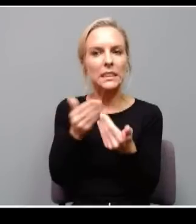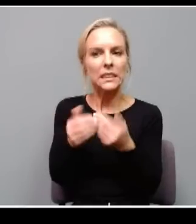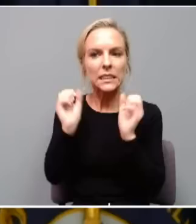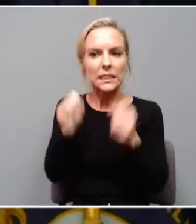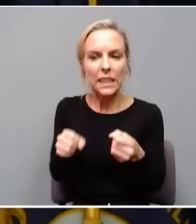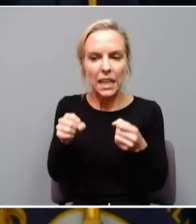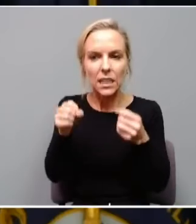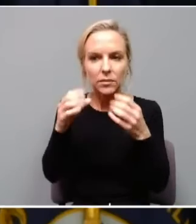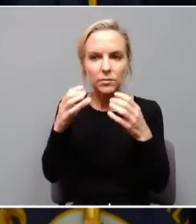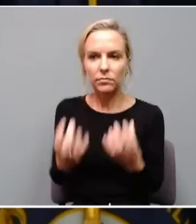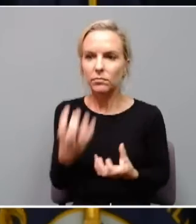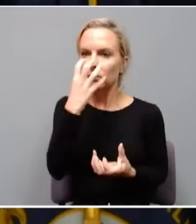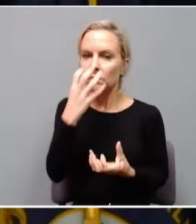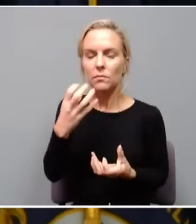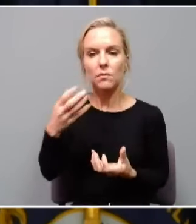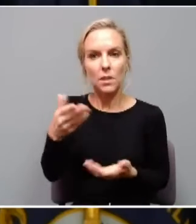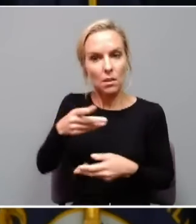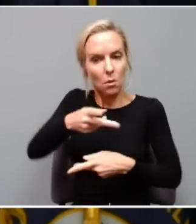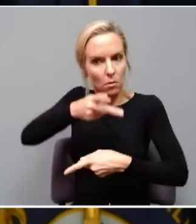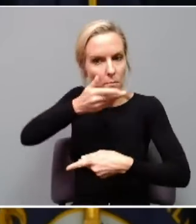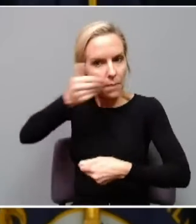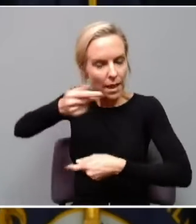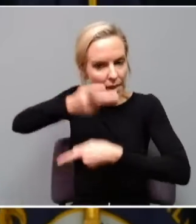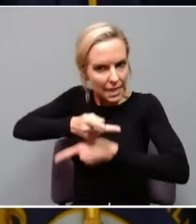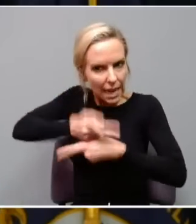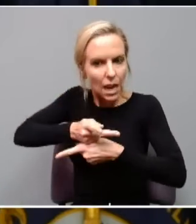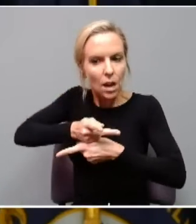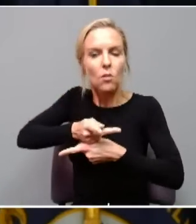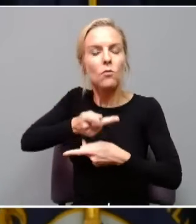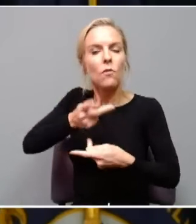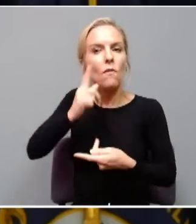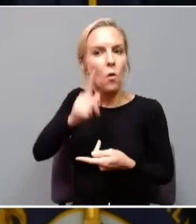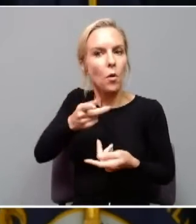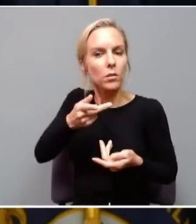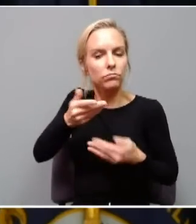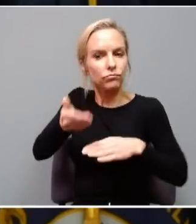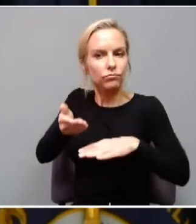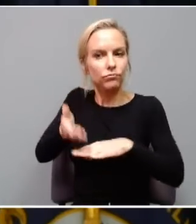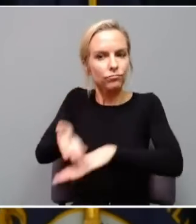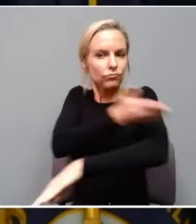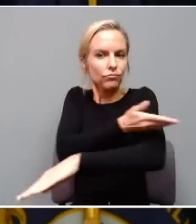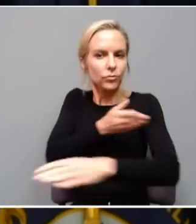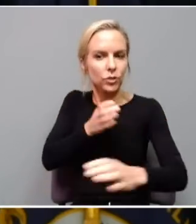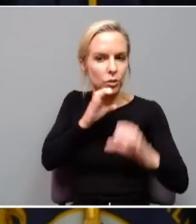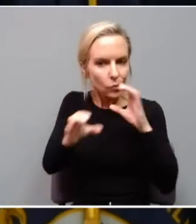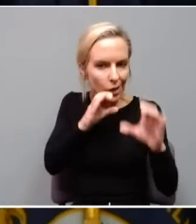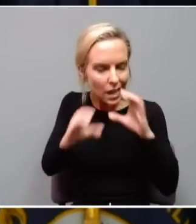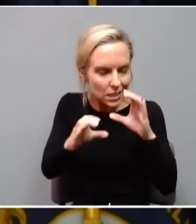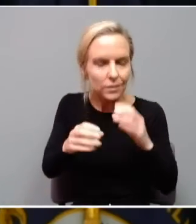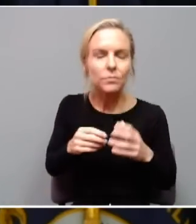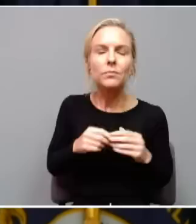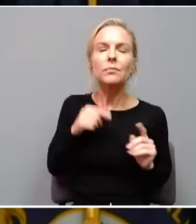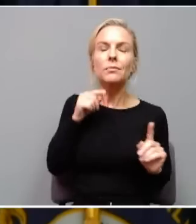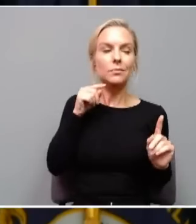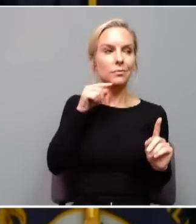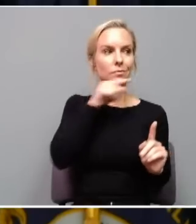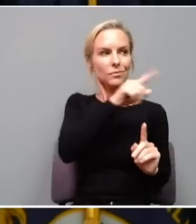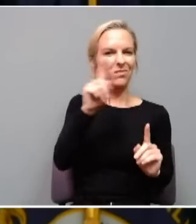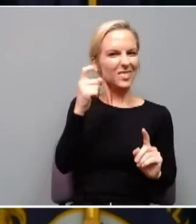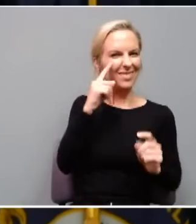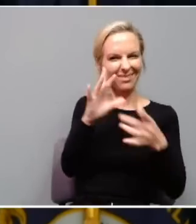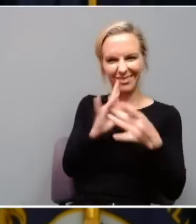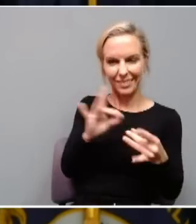better care through better communication. And so this product is, as the governor said, designed, developed,